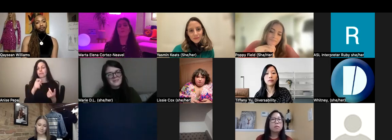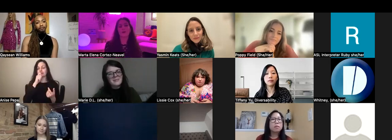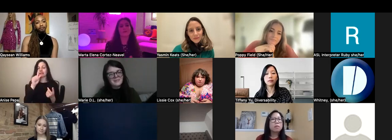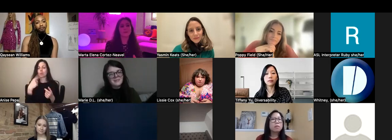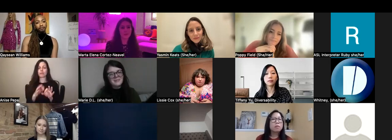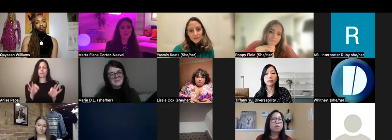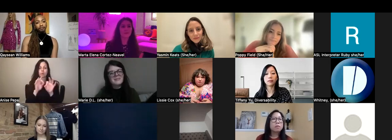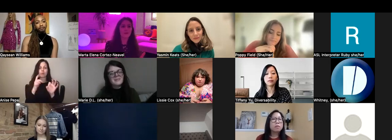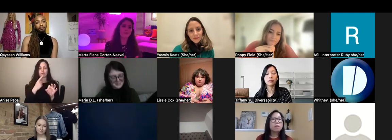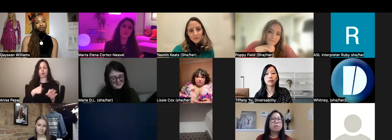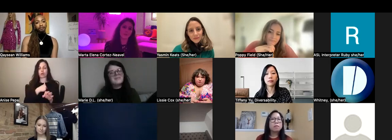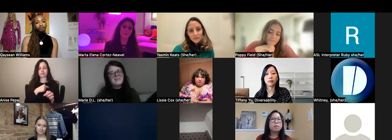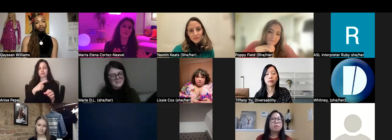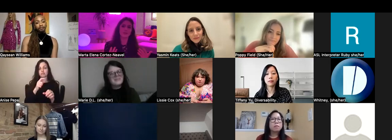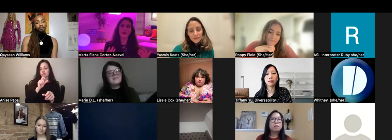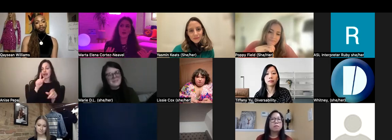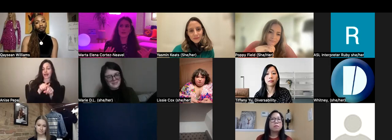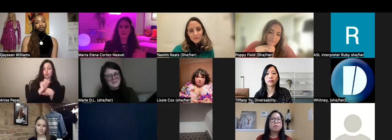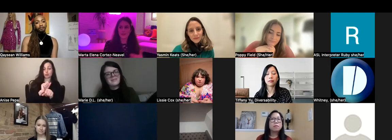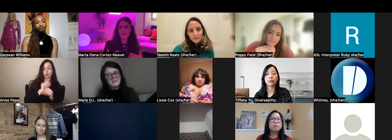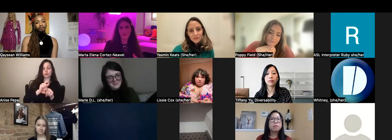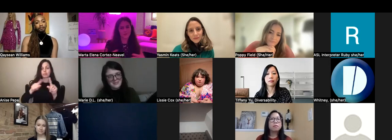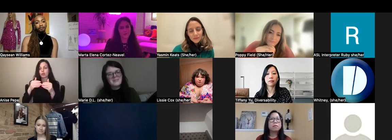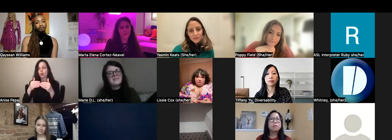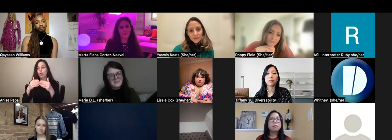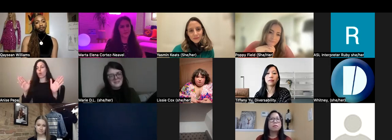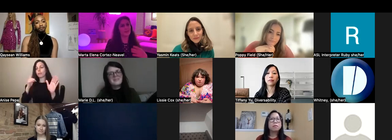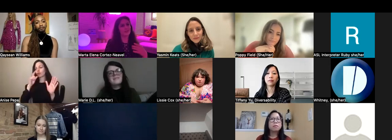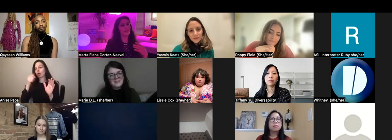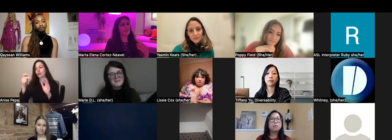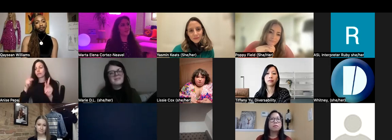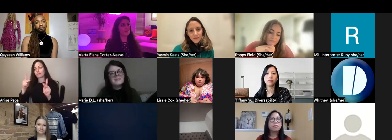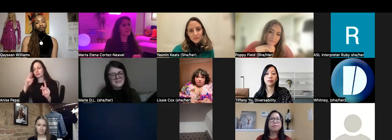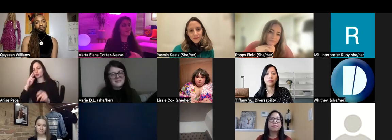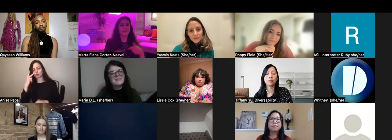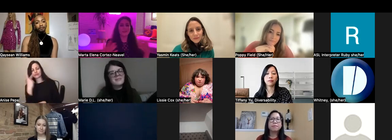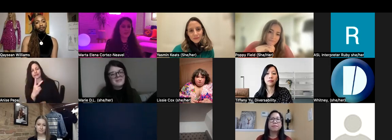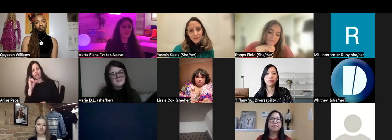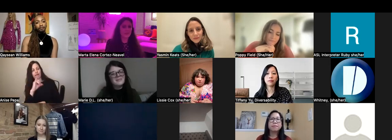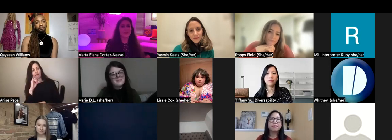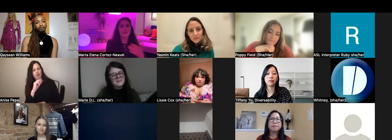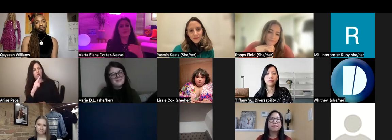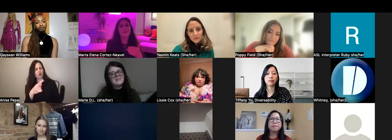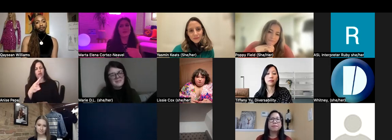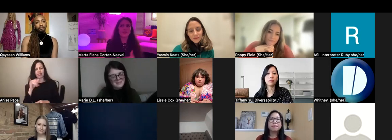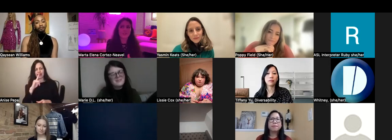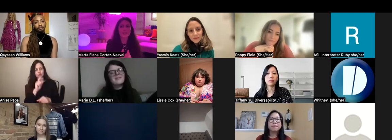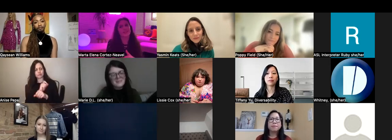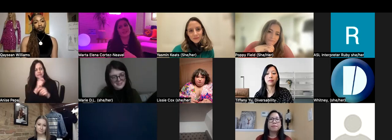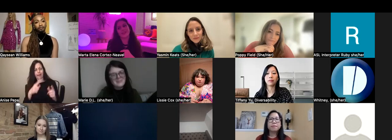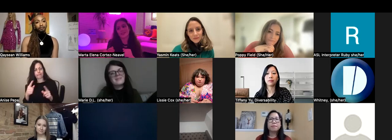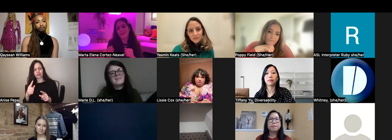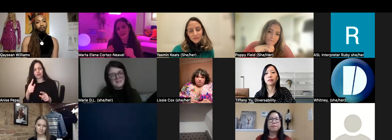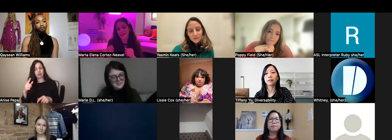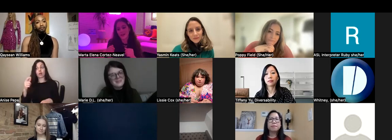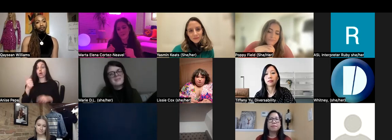they open up space like for other people to see themselves reflected in something that's like legitimate and that other people are interested in,